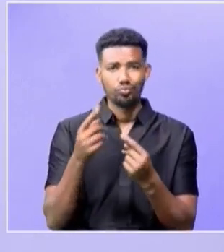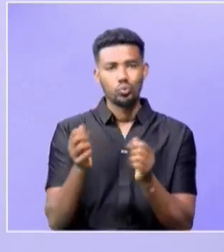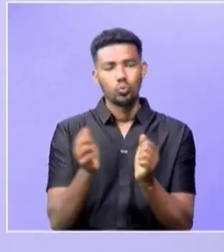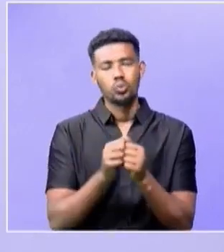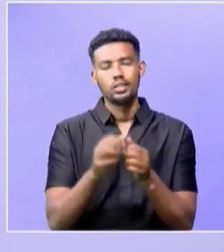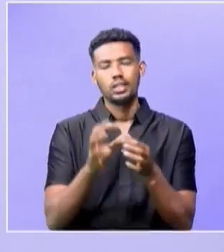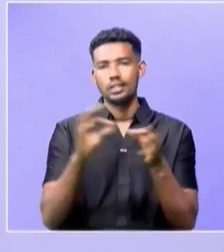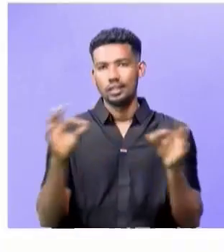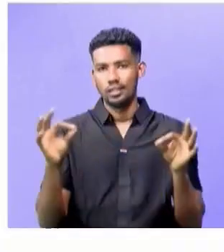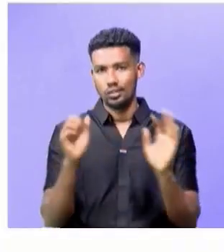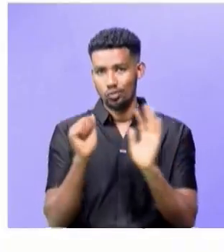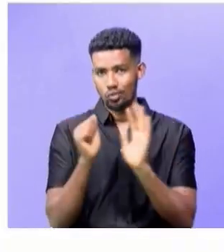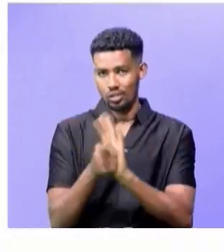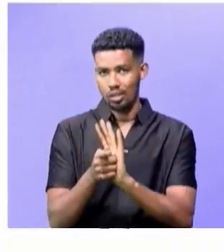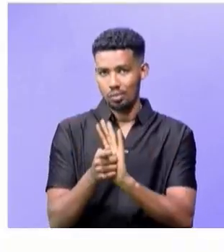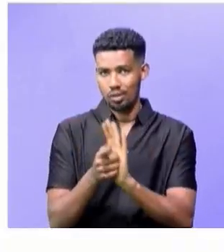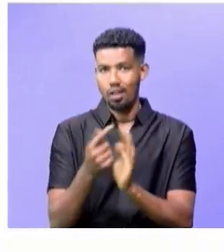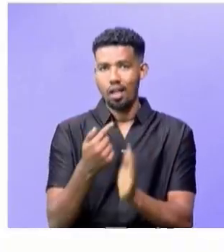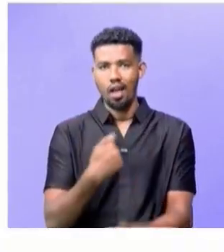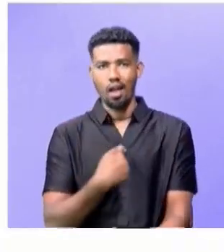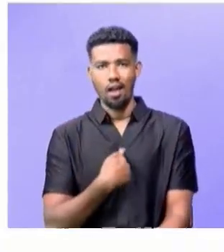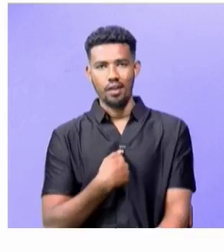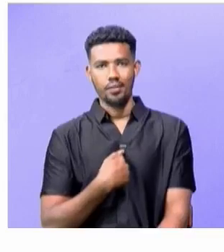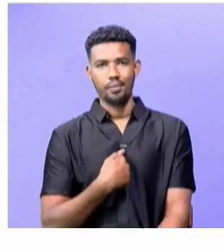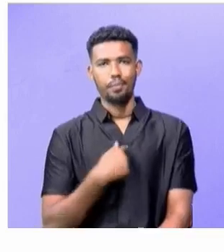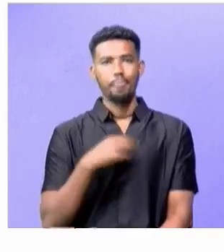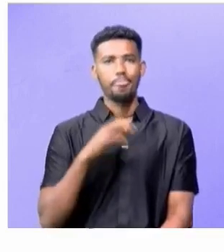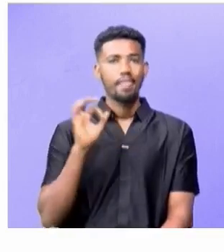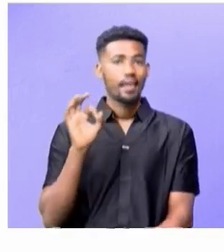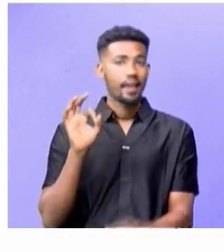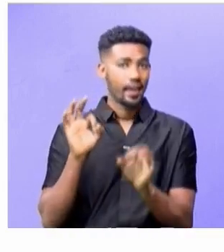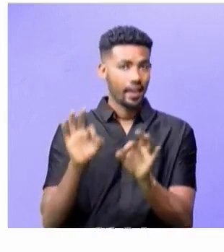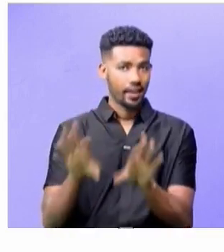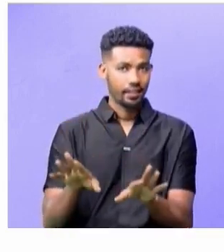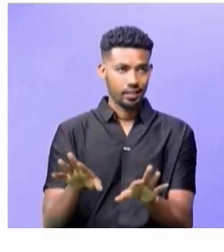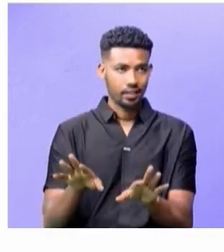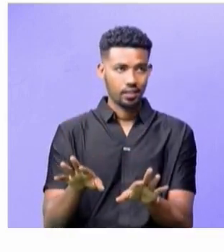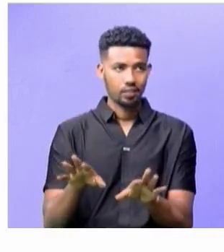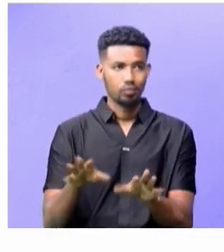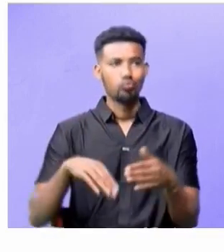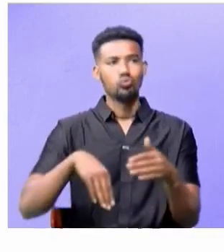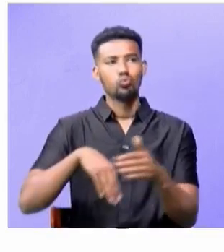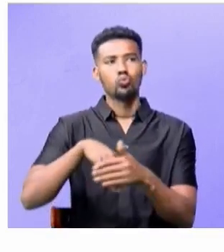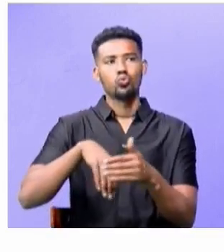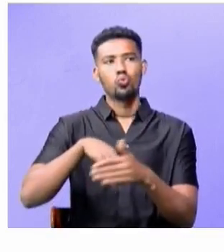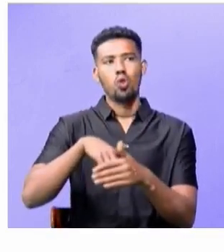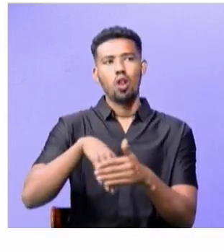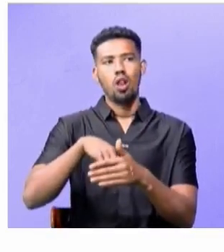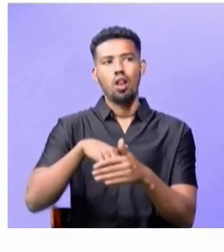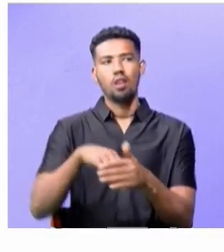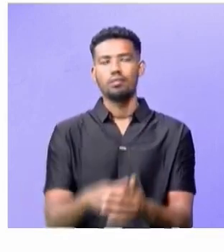For example, I hate football.